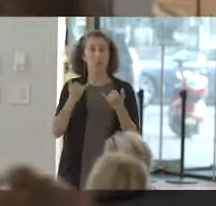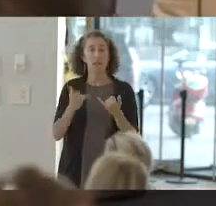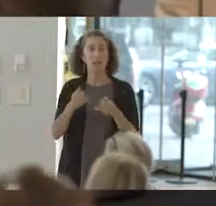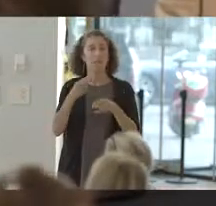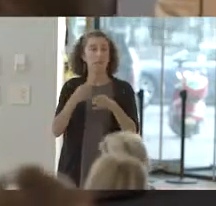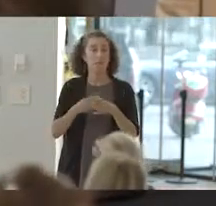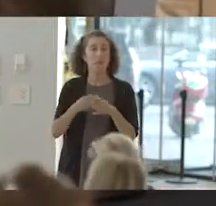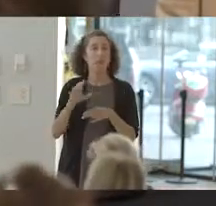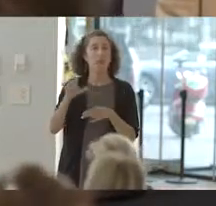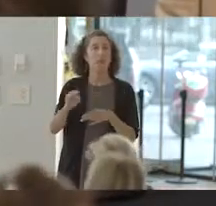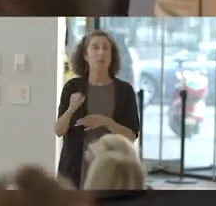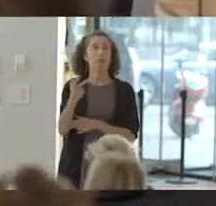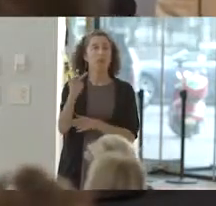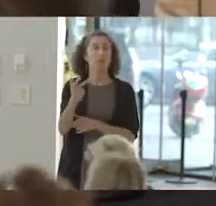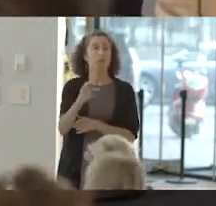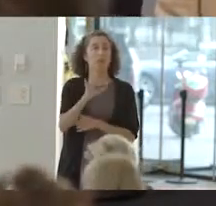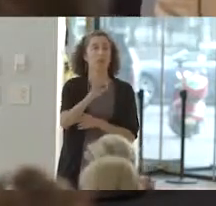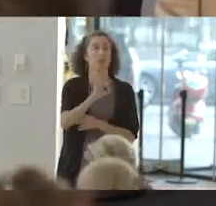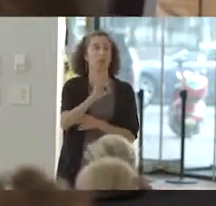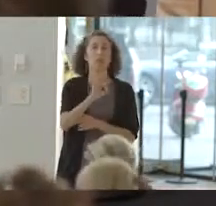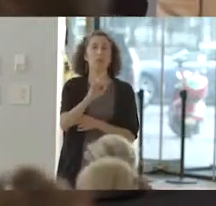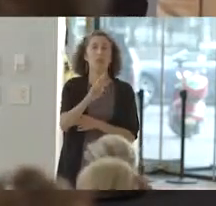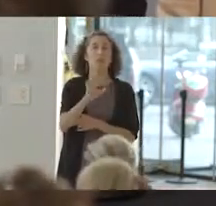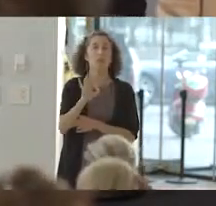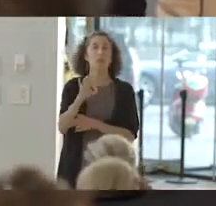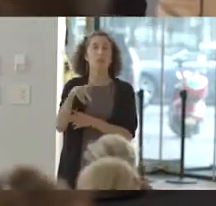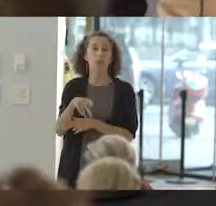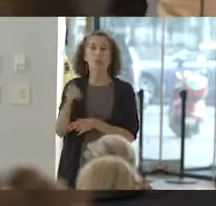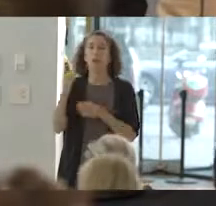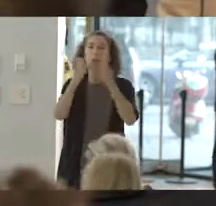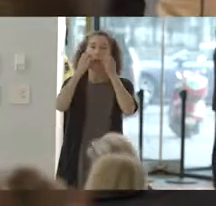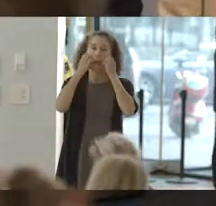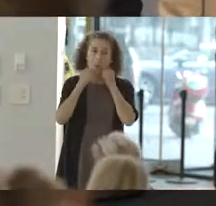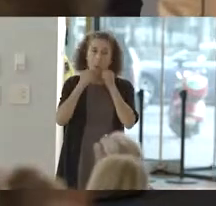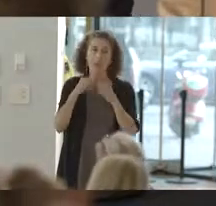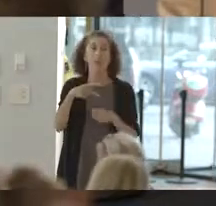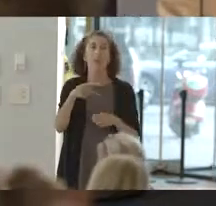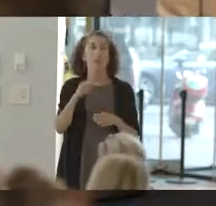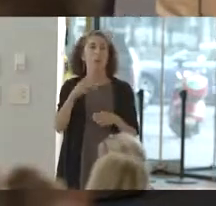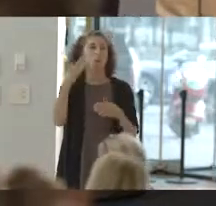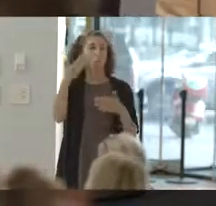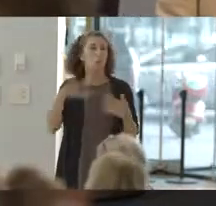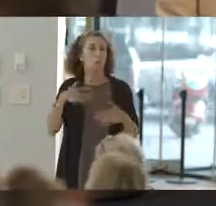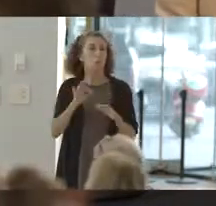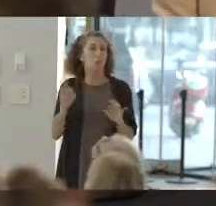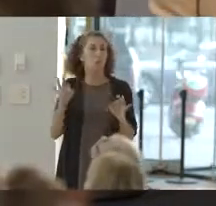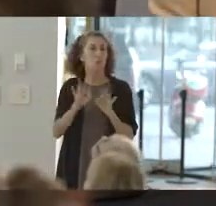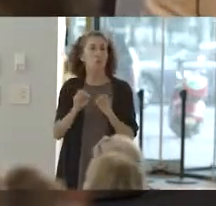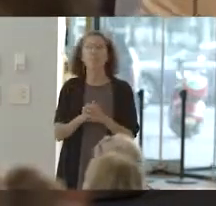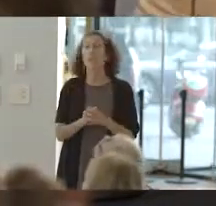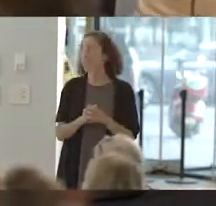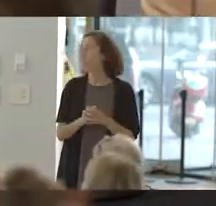is Rockefeller Park. And this is a beloved park. You can go to the next slide. And having